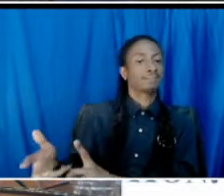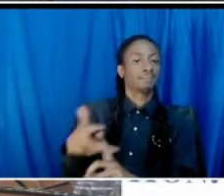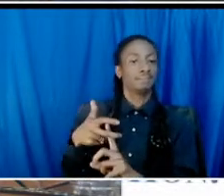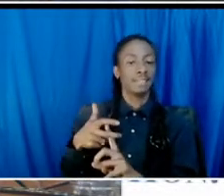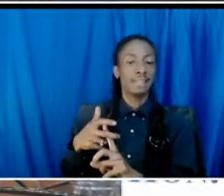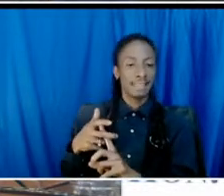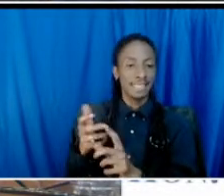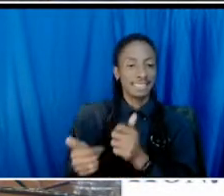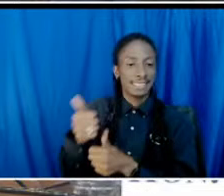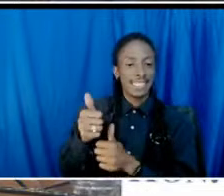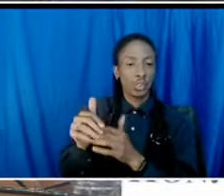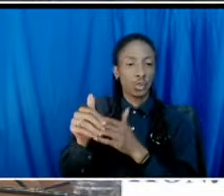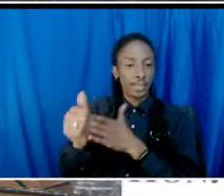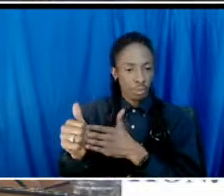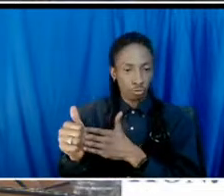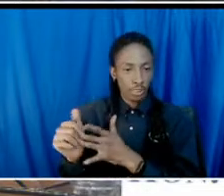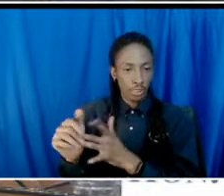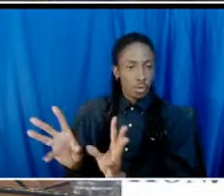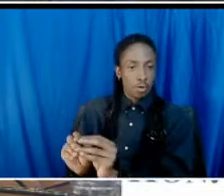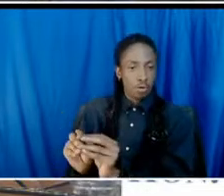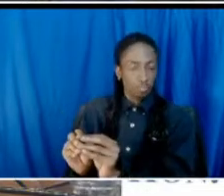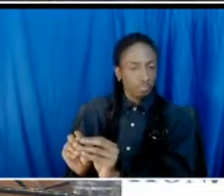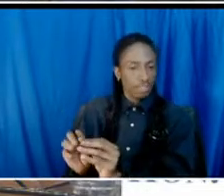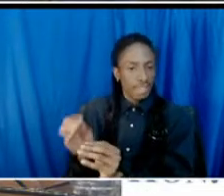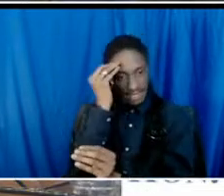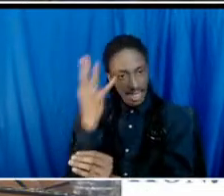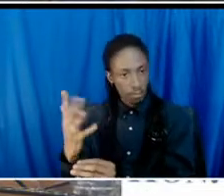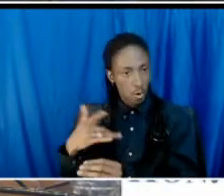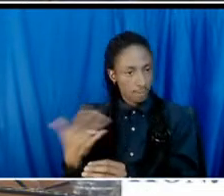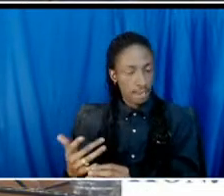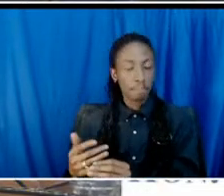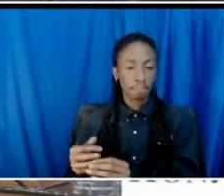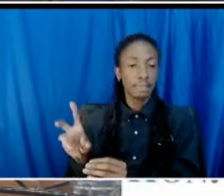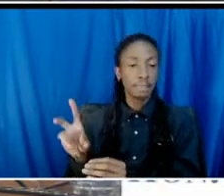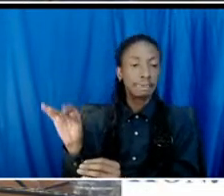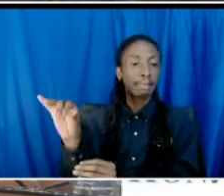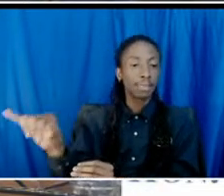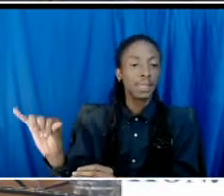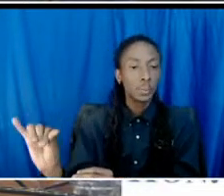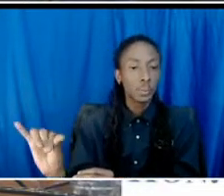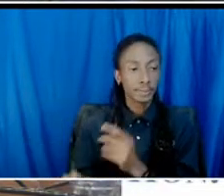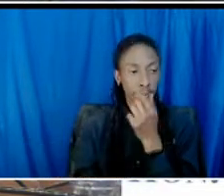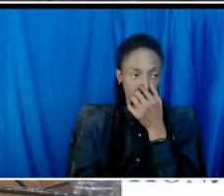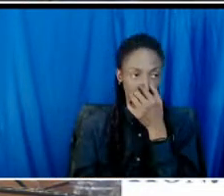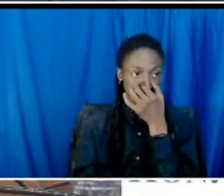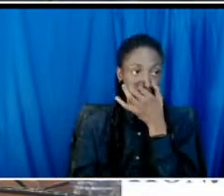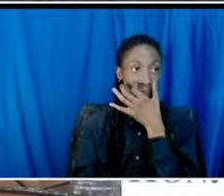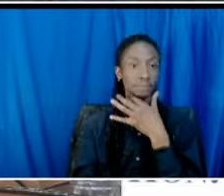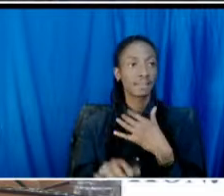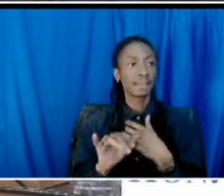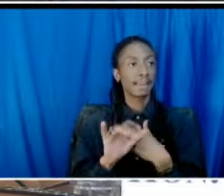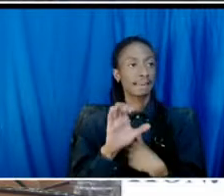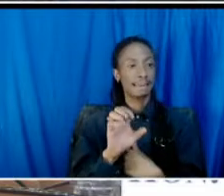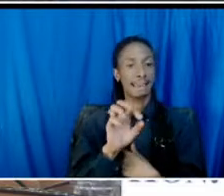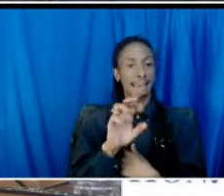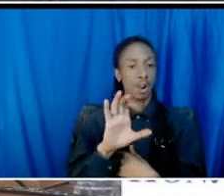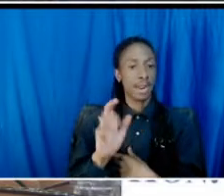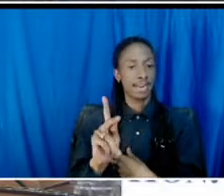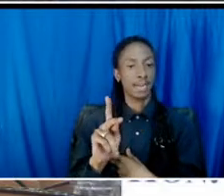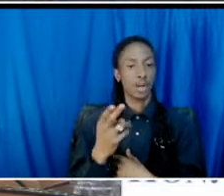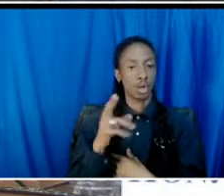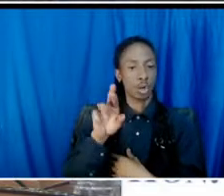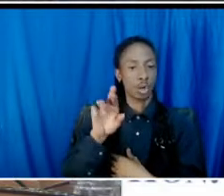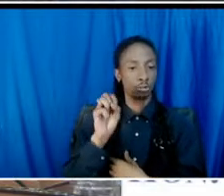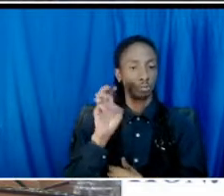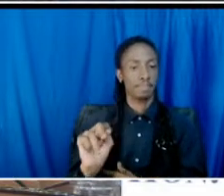let them know what was going on, and which they did. And then Eric Hirschman called me to tell me